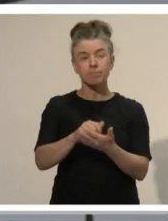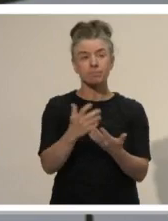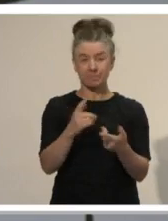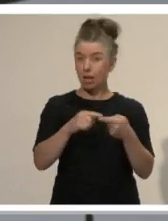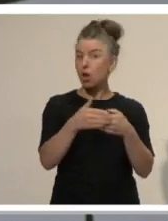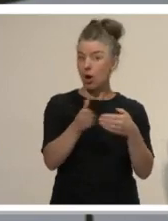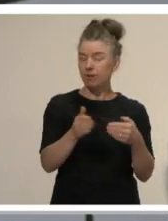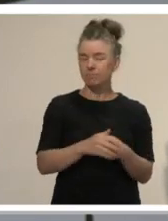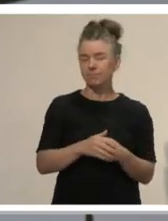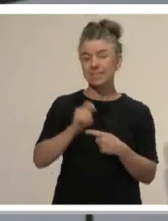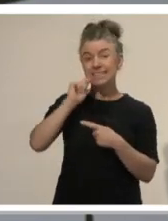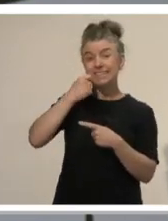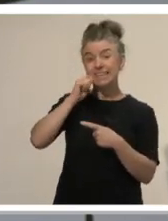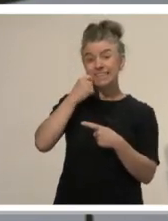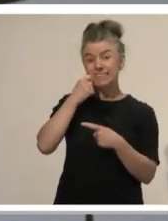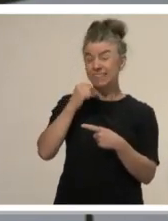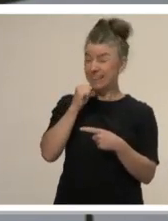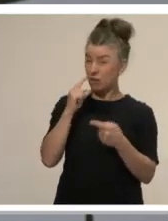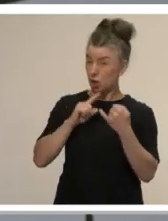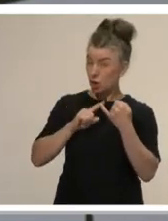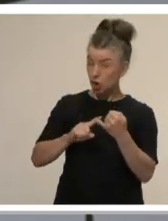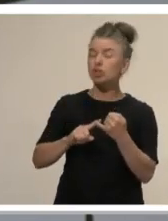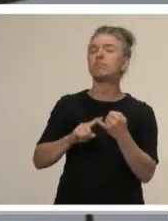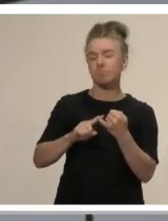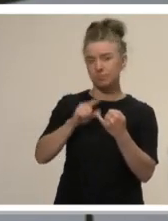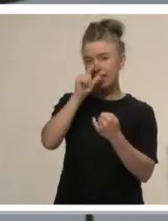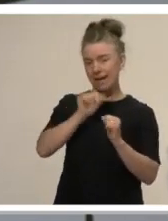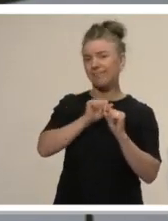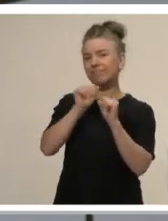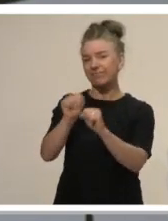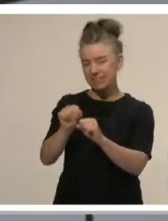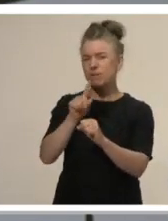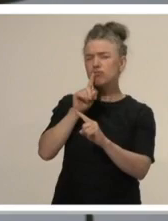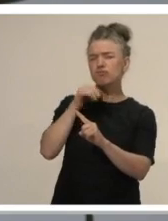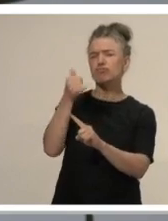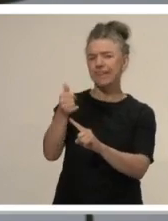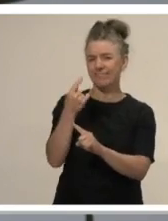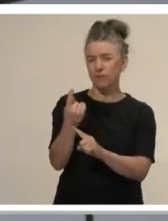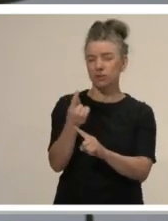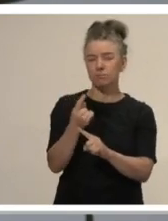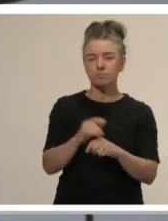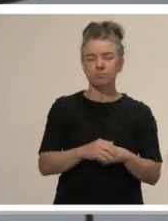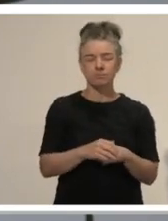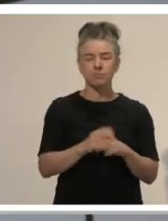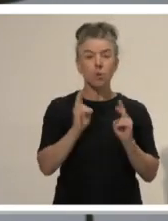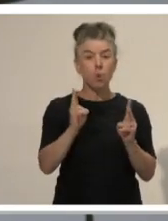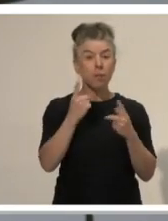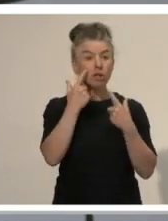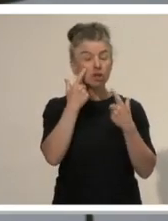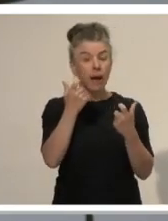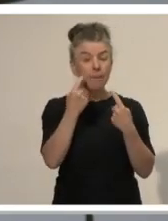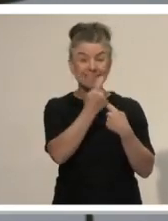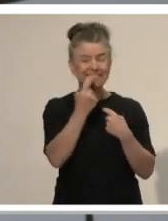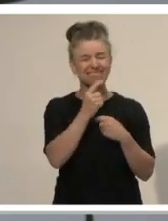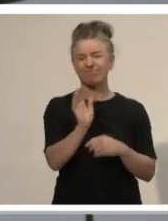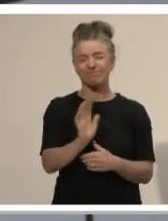may provide urgent face-to-face appointments under Alert Level 3, but not routine dental care. Community midwives will continue to